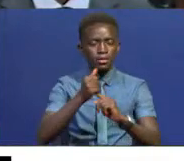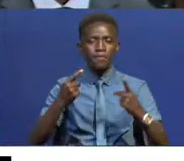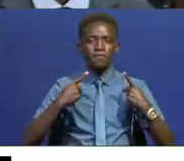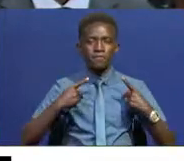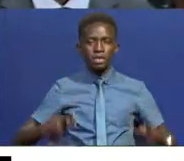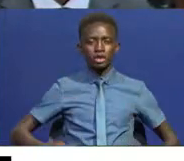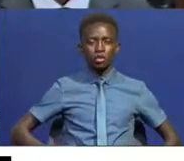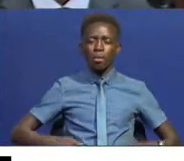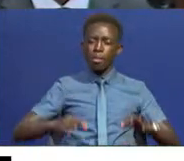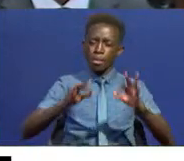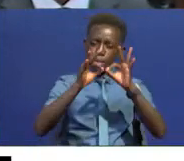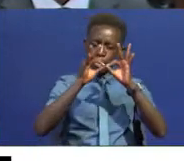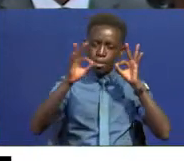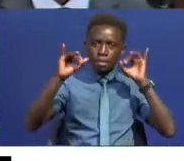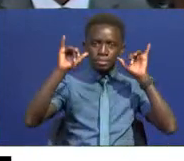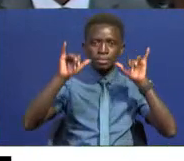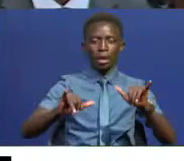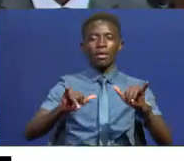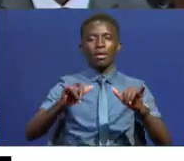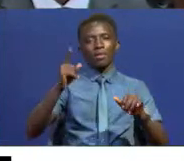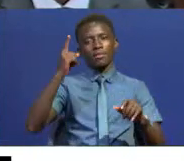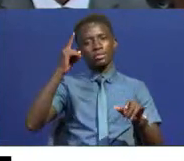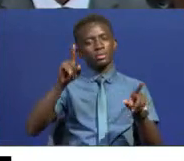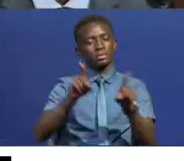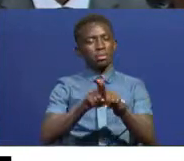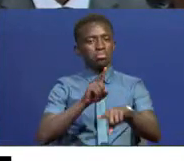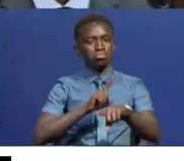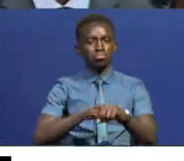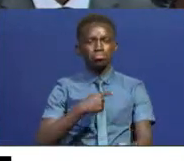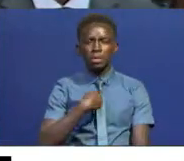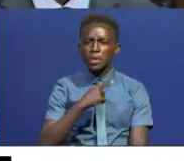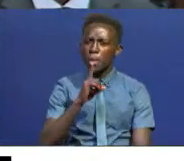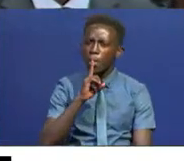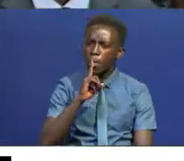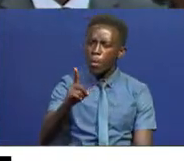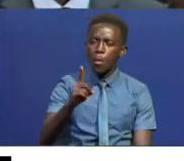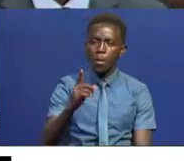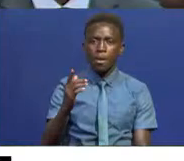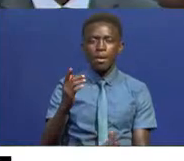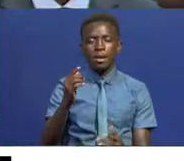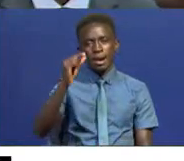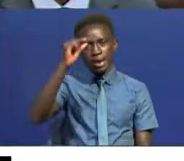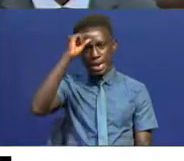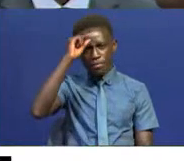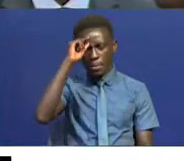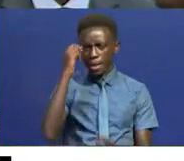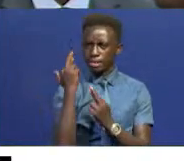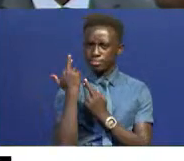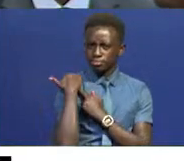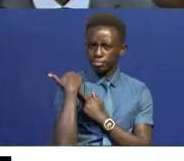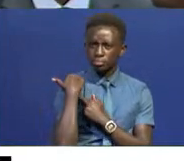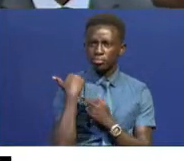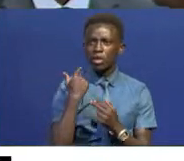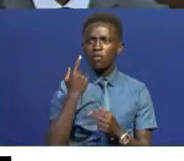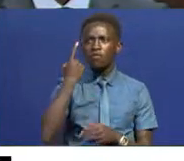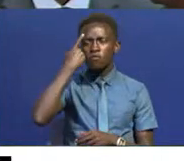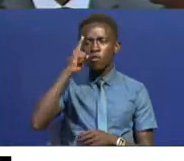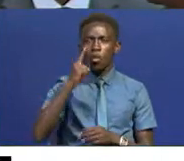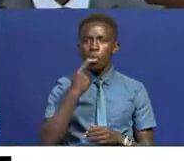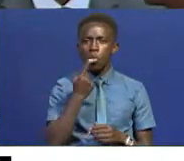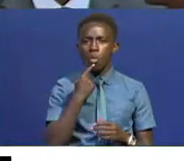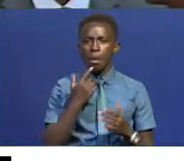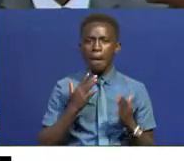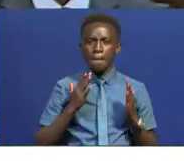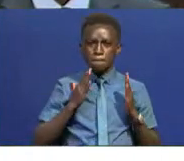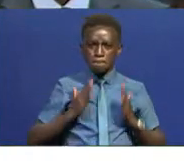time. I have issued instructions to the State Department responsible for personnel